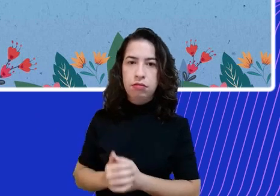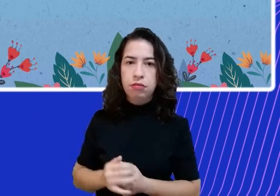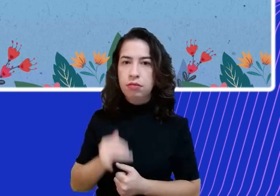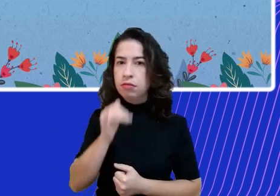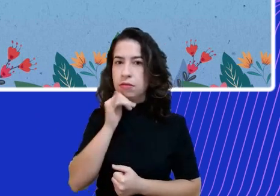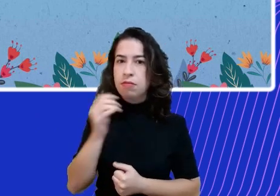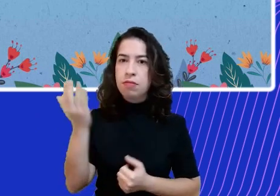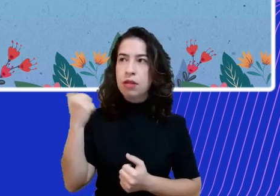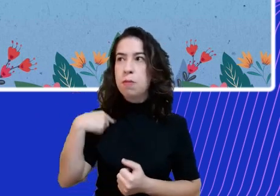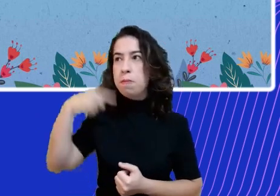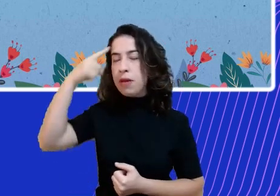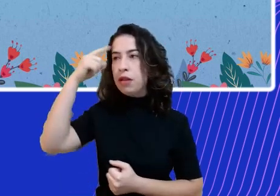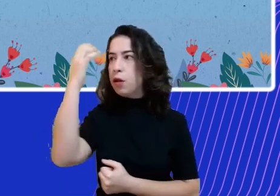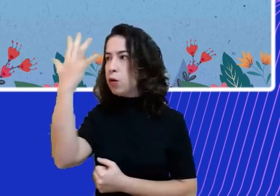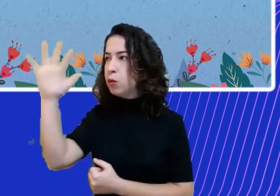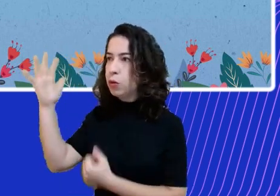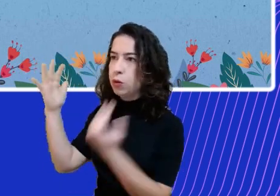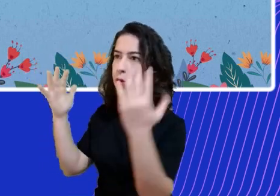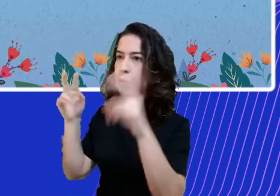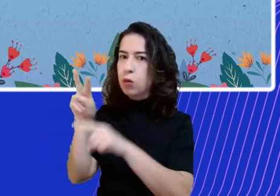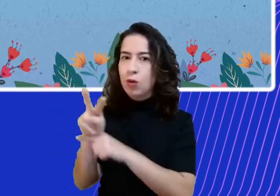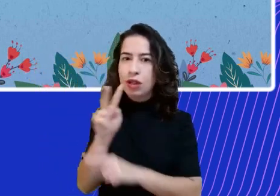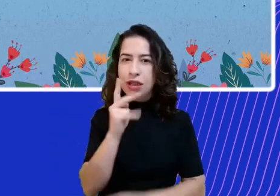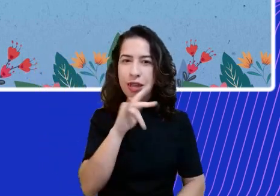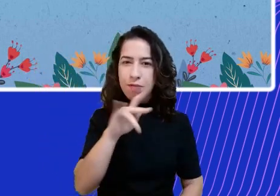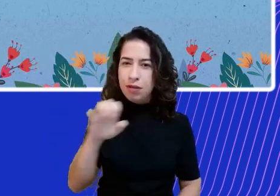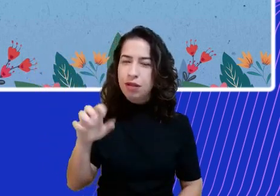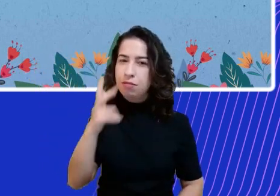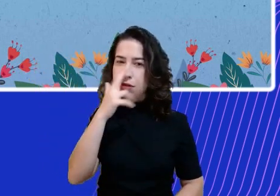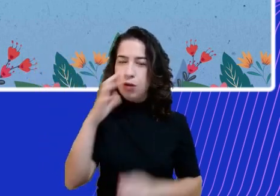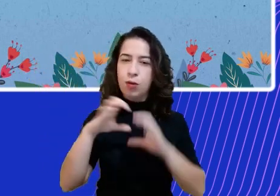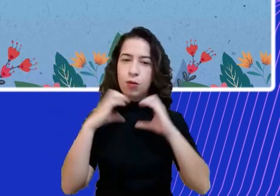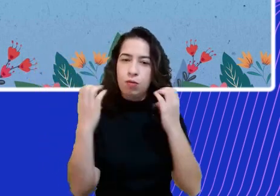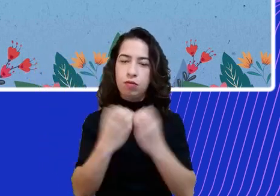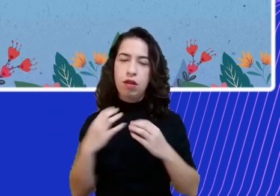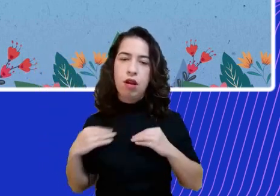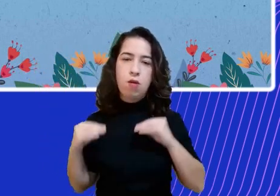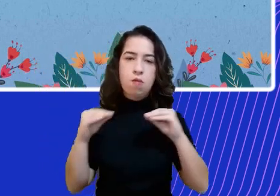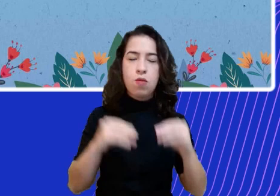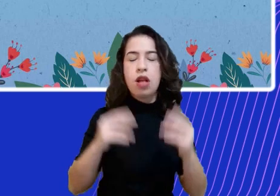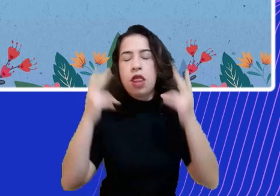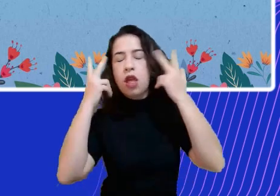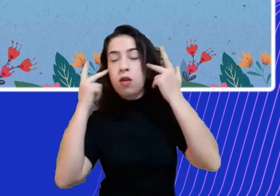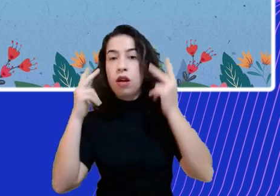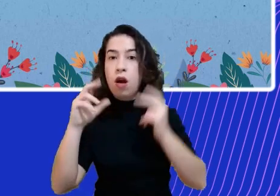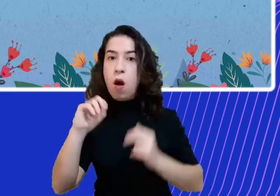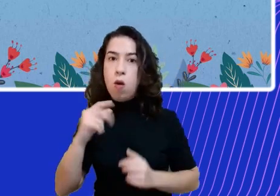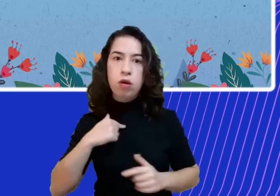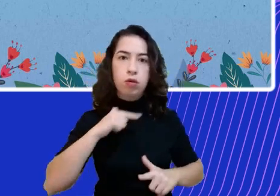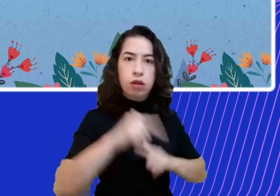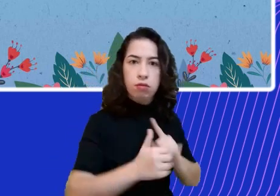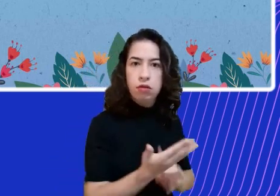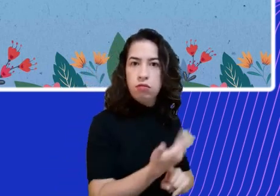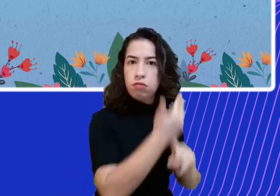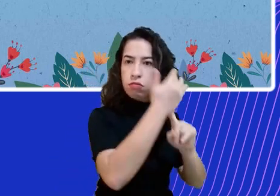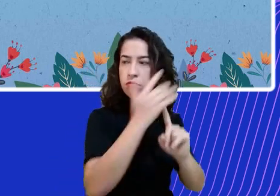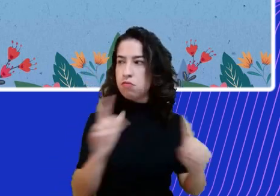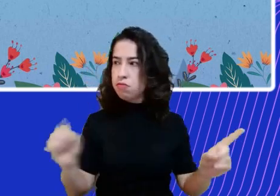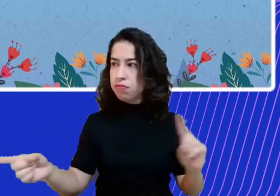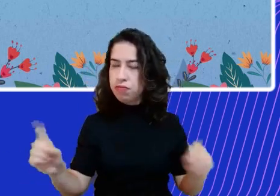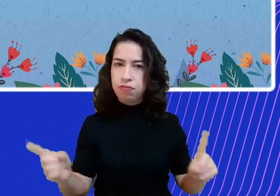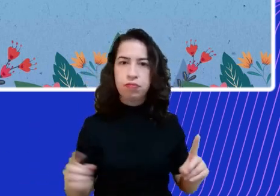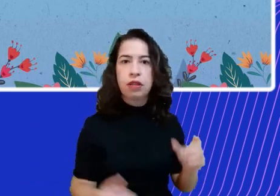would take care of nature and I would be a hippie, I would live in a community, or I would work with technology here in Kubo